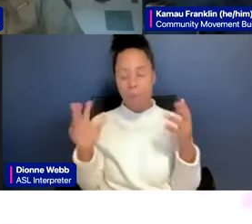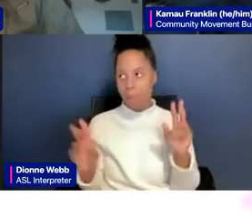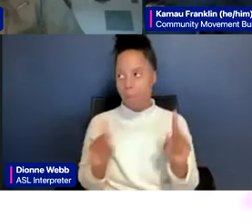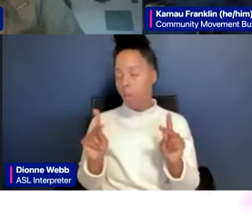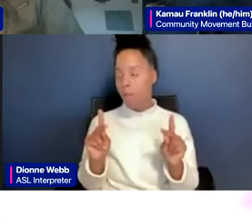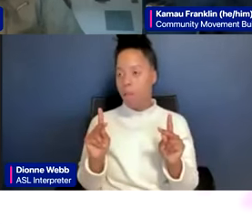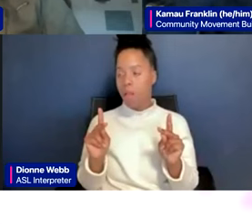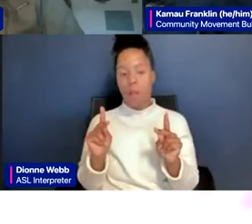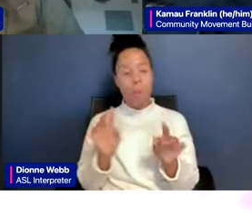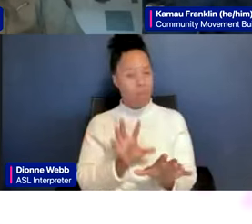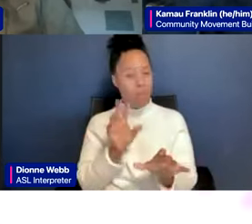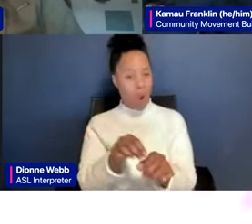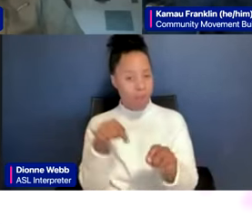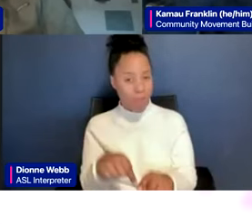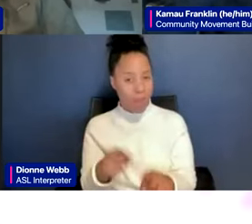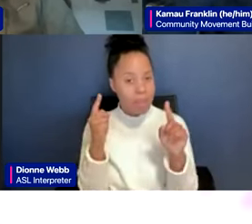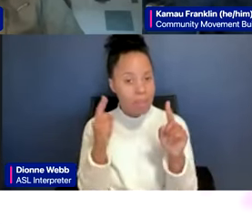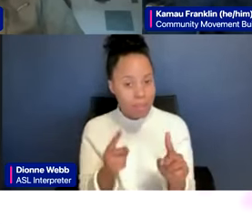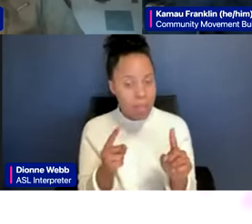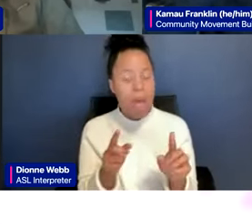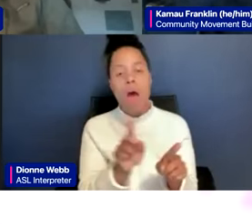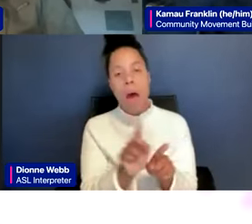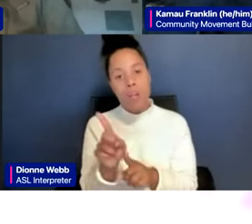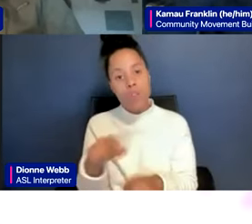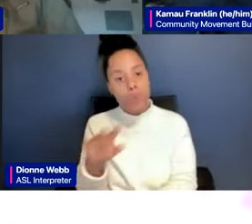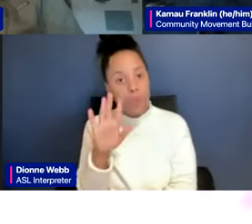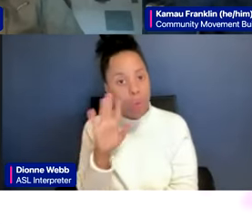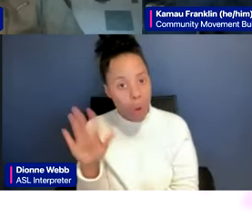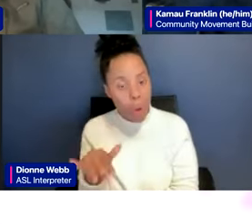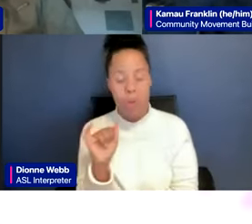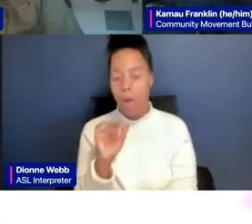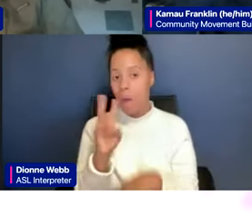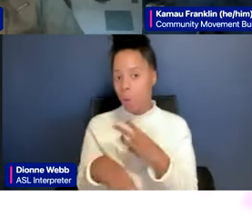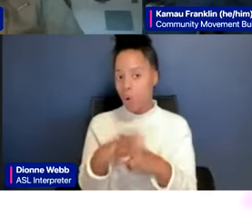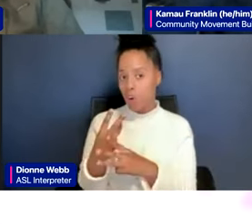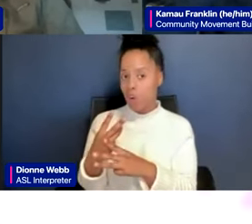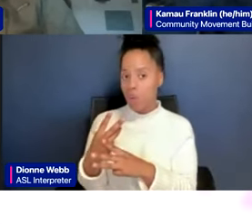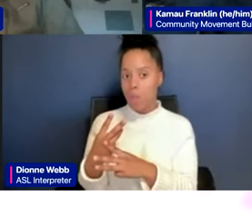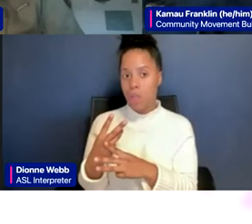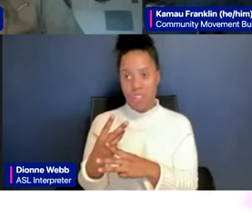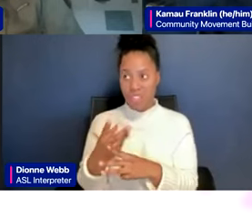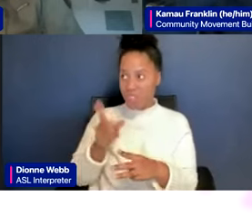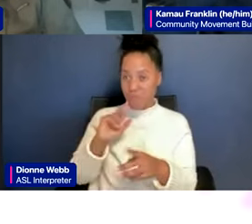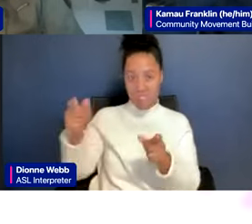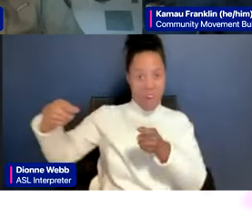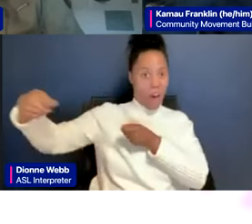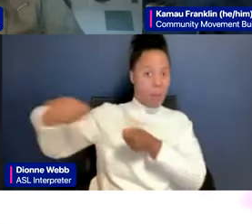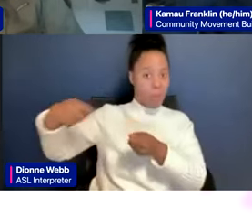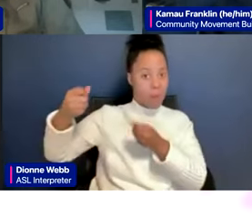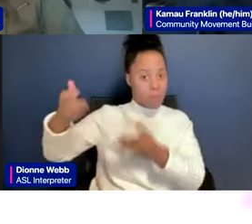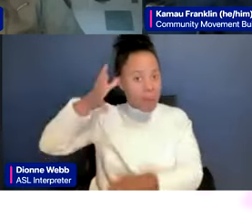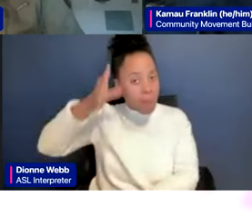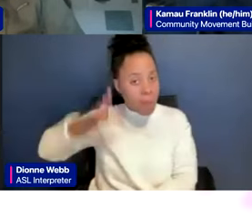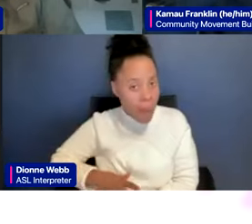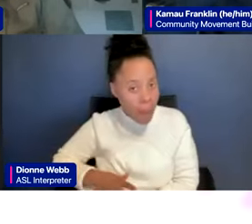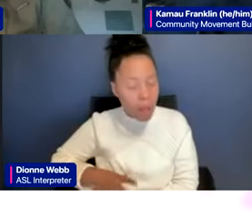this. And as you know, that world is held by male and European American